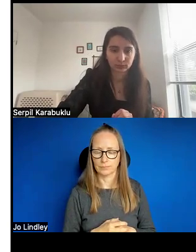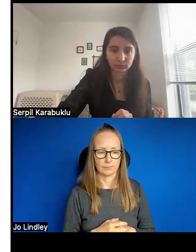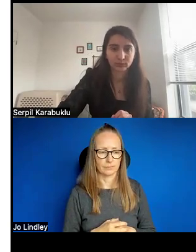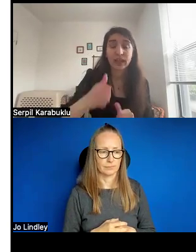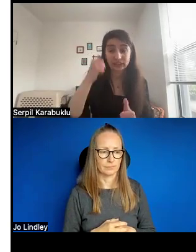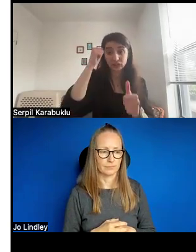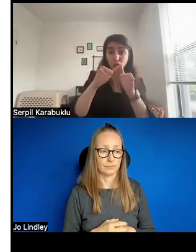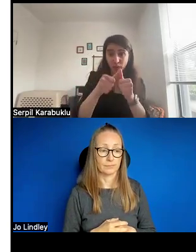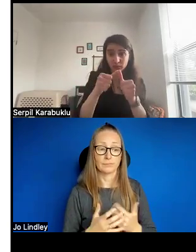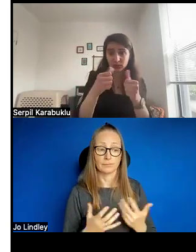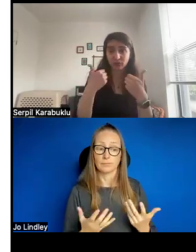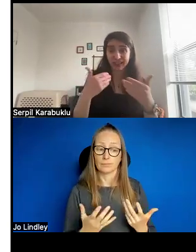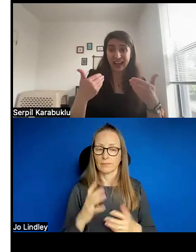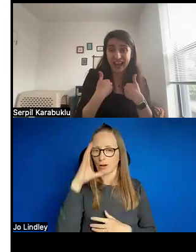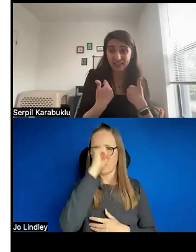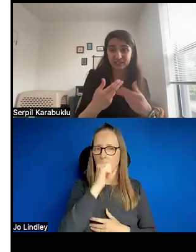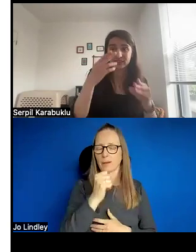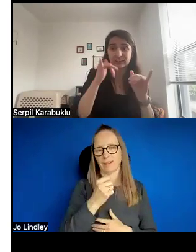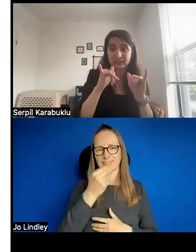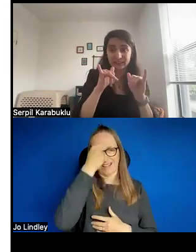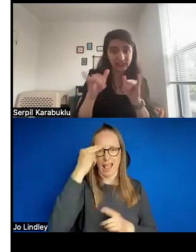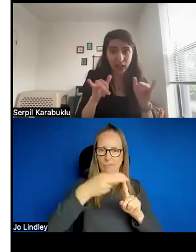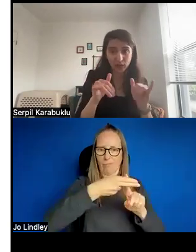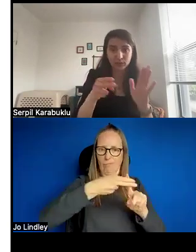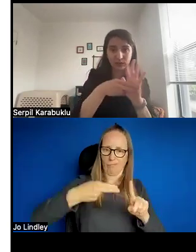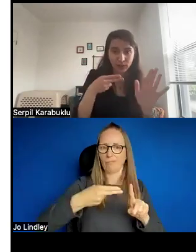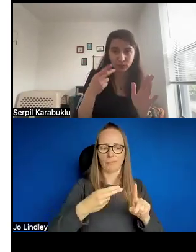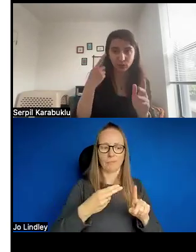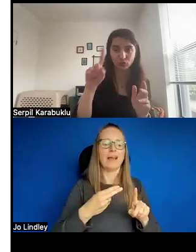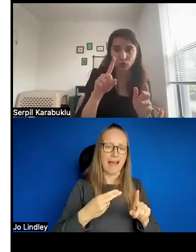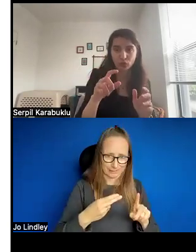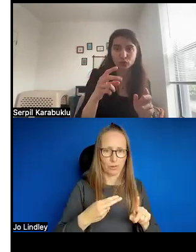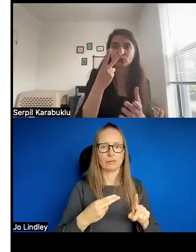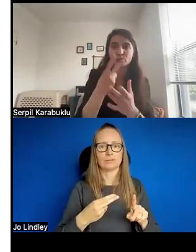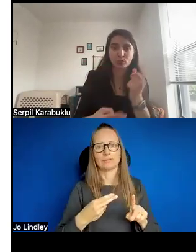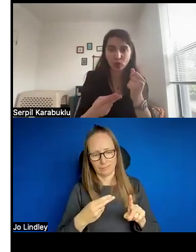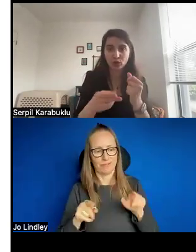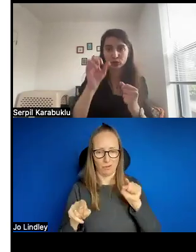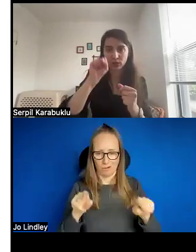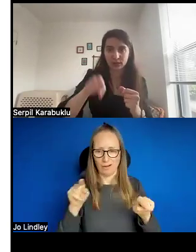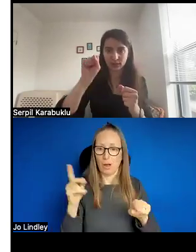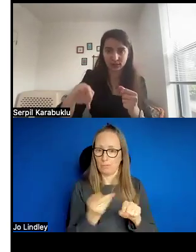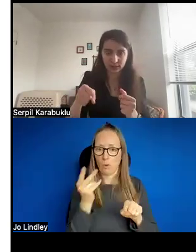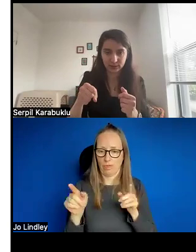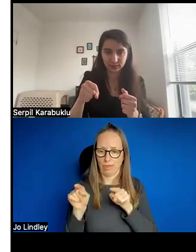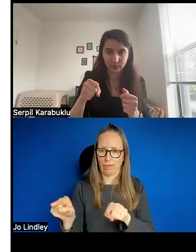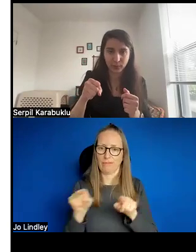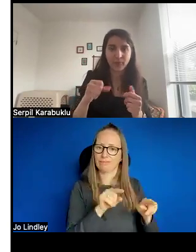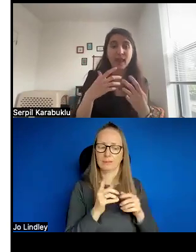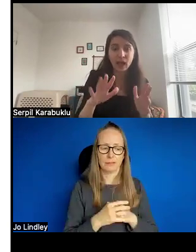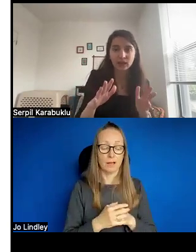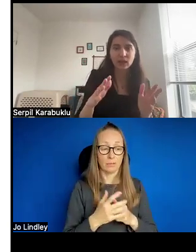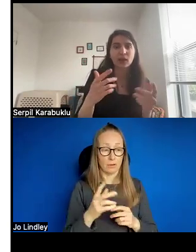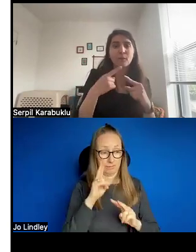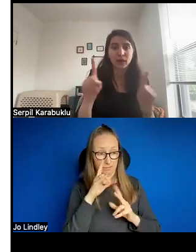Remember that we use the same label, head nod, for these two movements. But when we look at it with the media pipe,